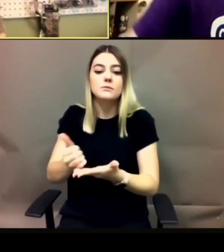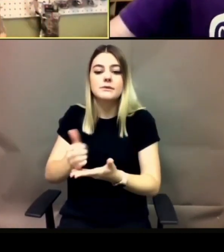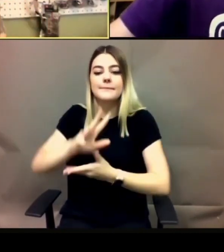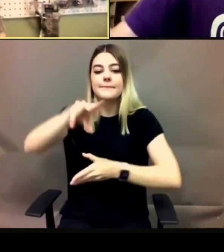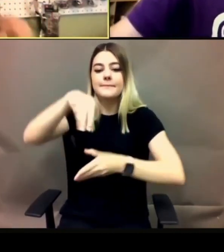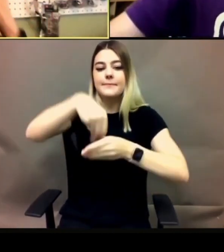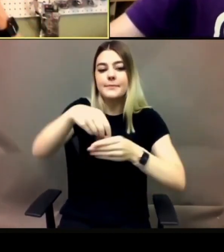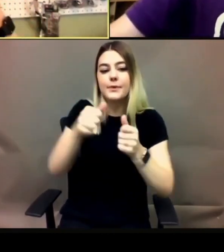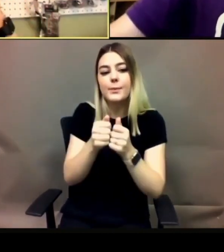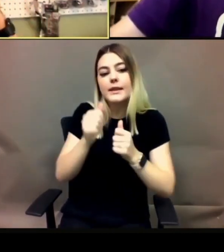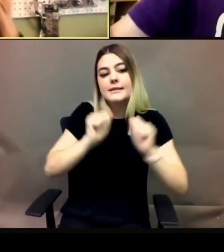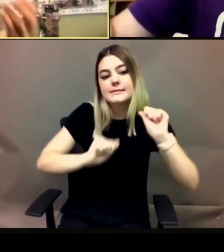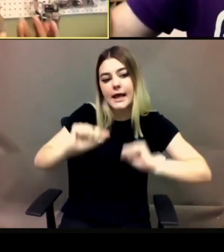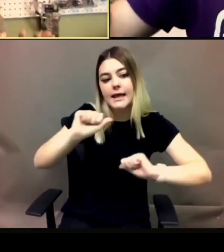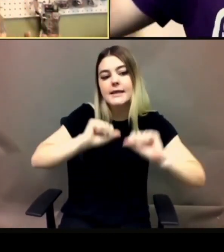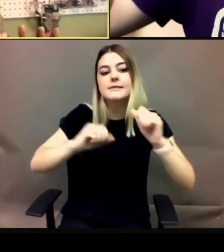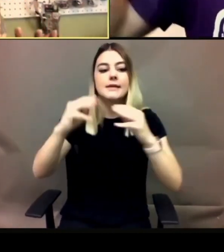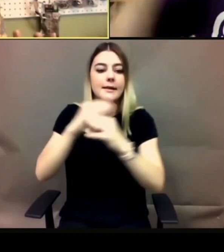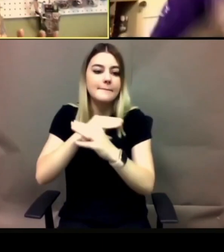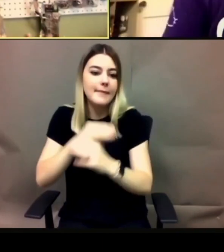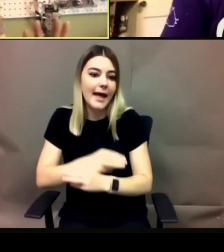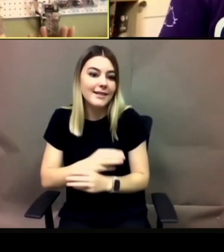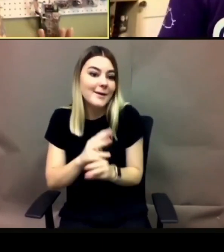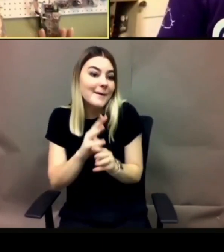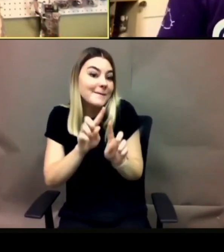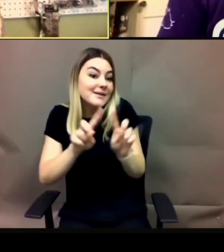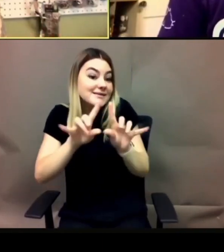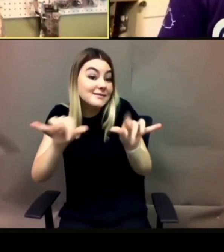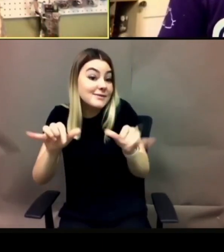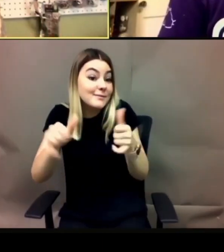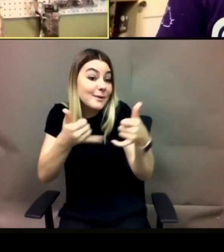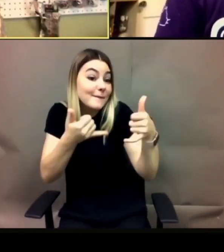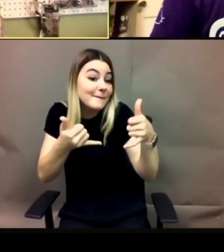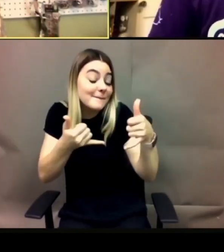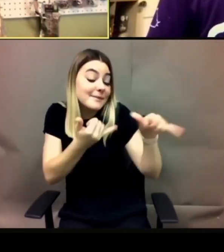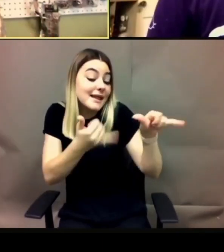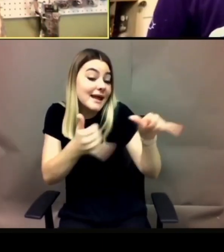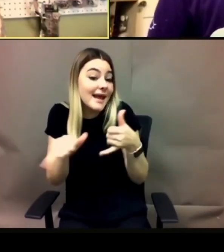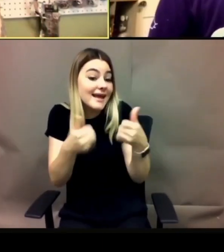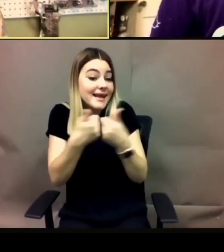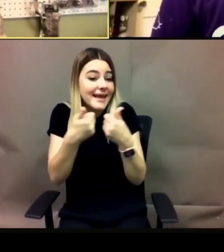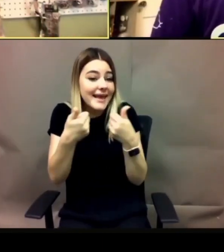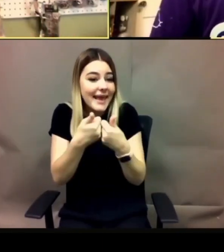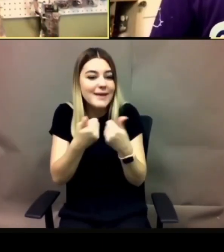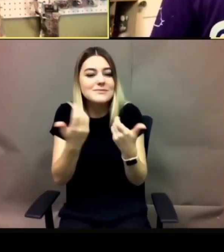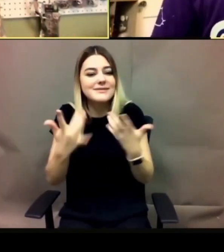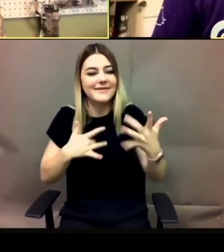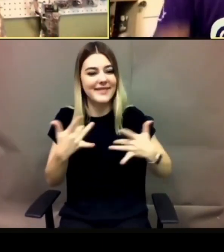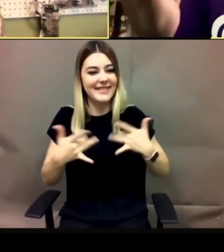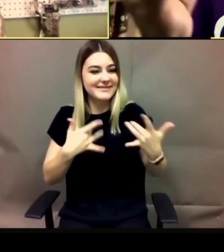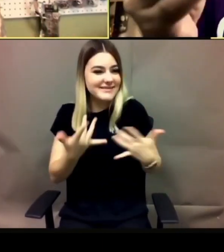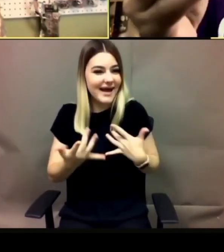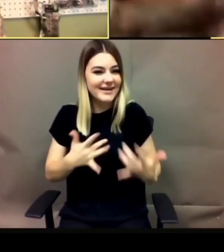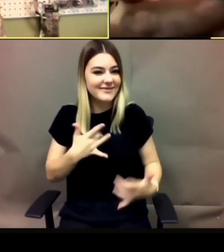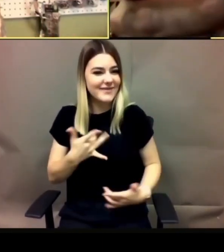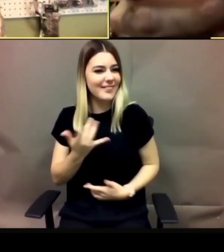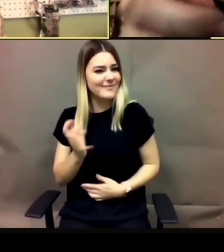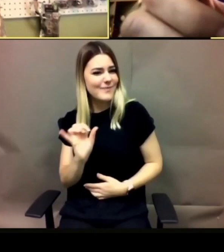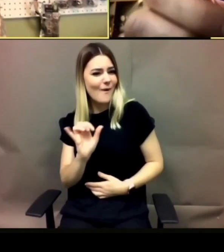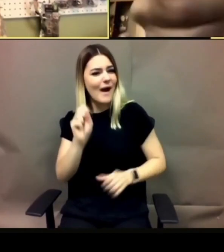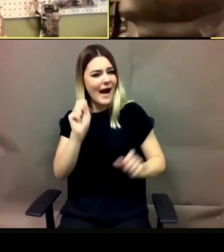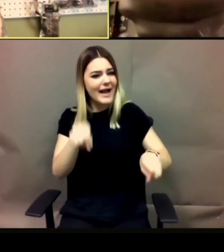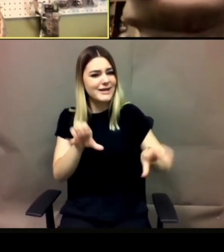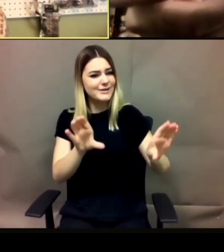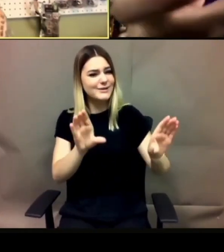and having fun. And so it makes them really excited to go like, oh my gosh, I can be an inventor too. I can put on the hat of an inventor and I can do